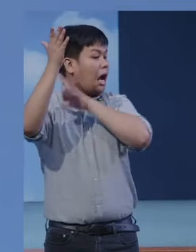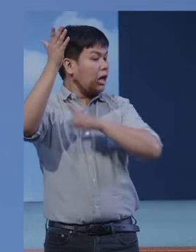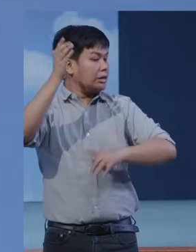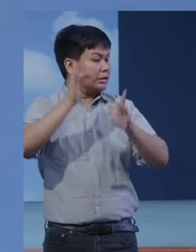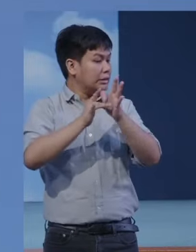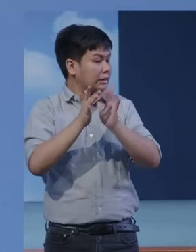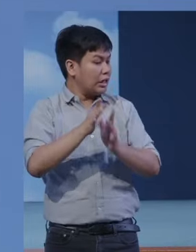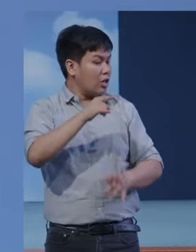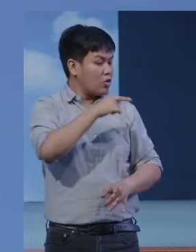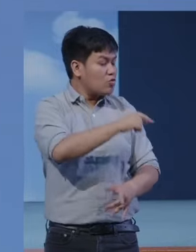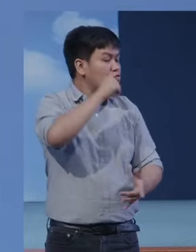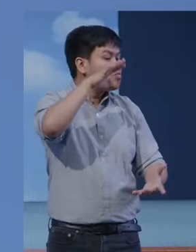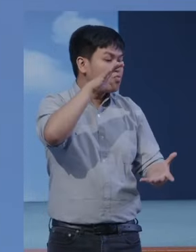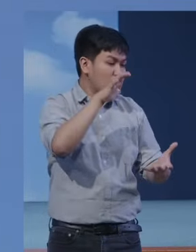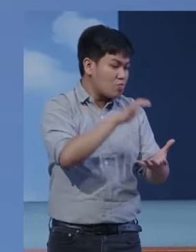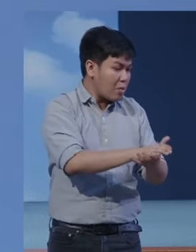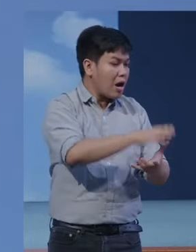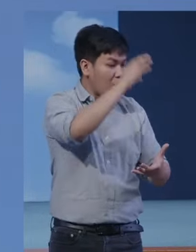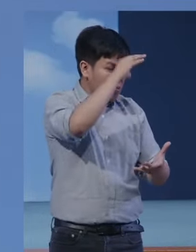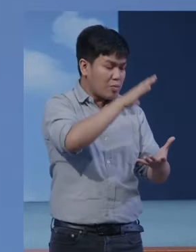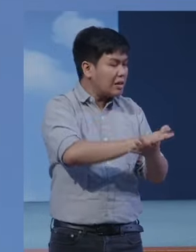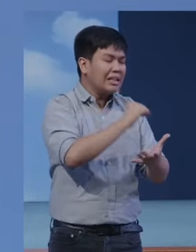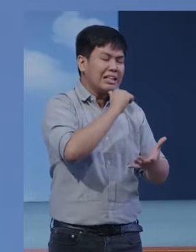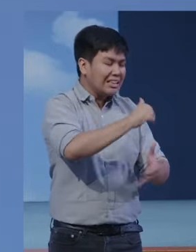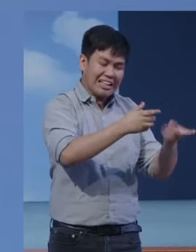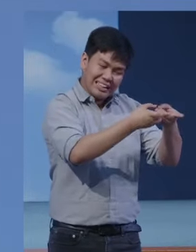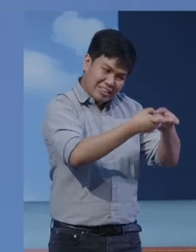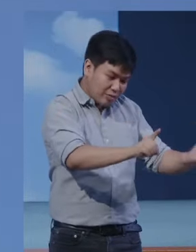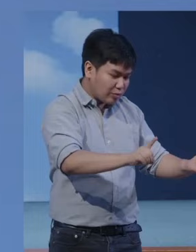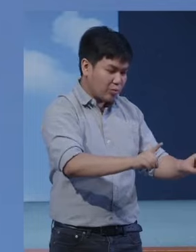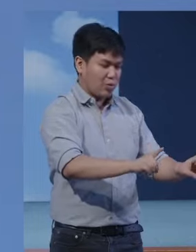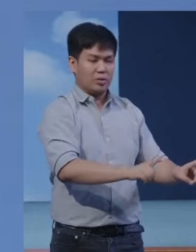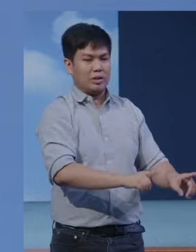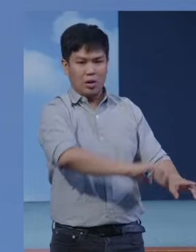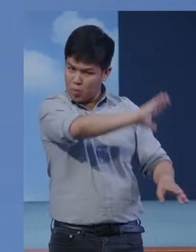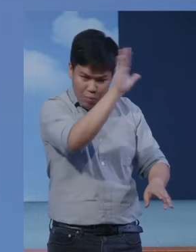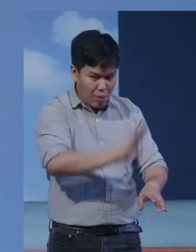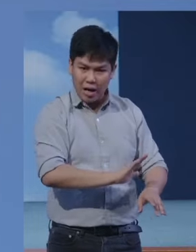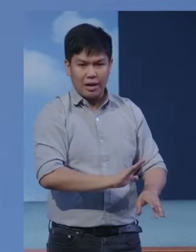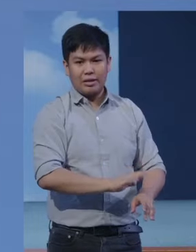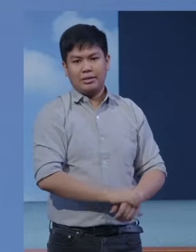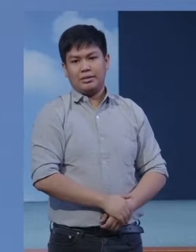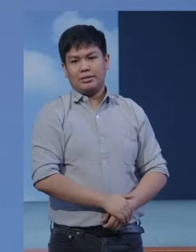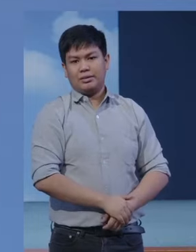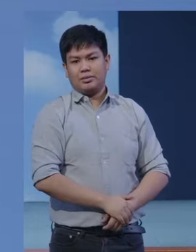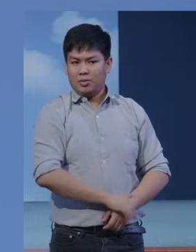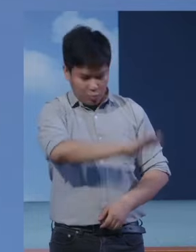the wife should not separate from her husband should not